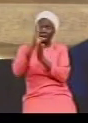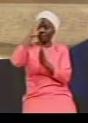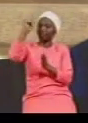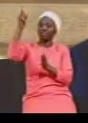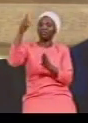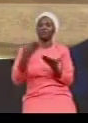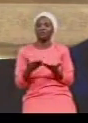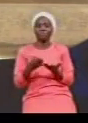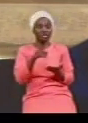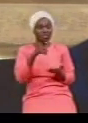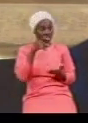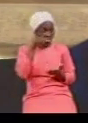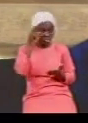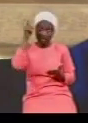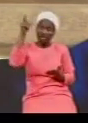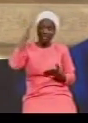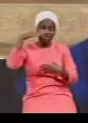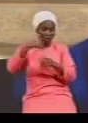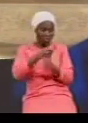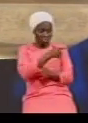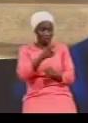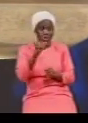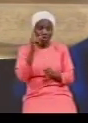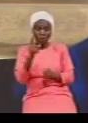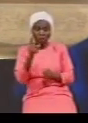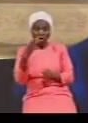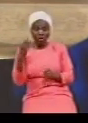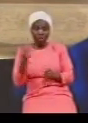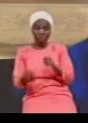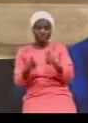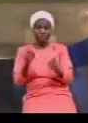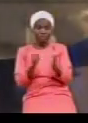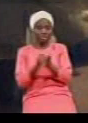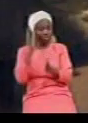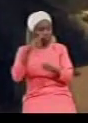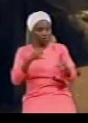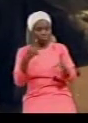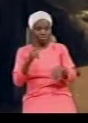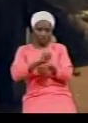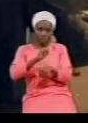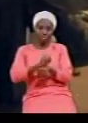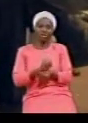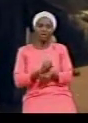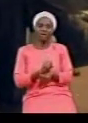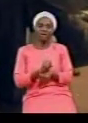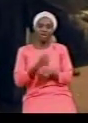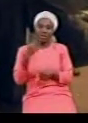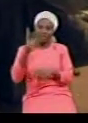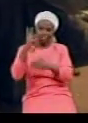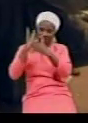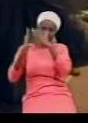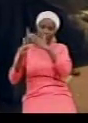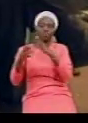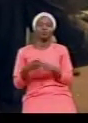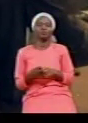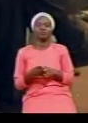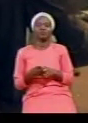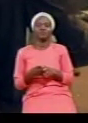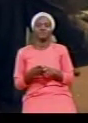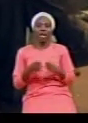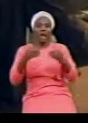he will make you one of the people that will carry out the vision. Have not I commanded thee,